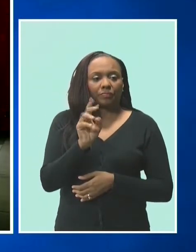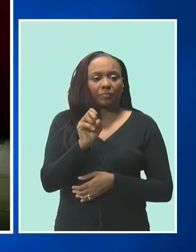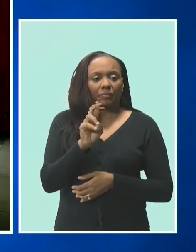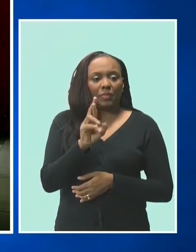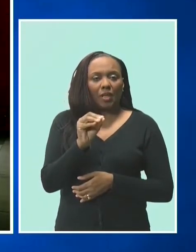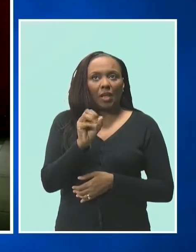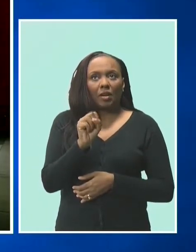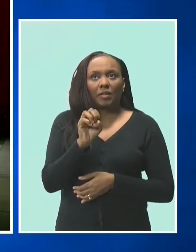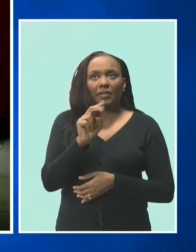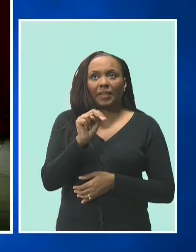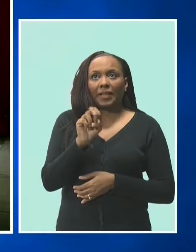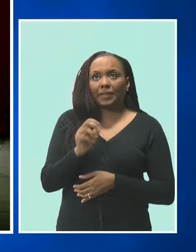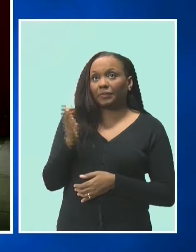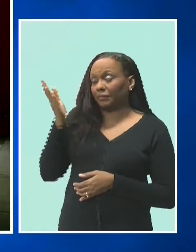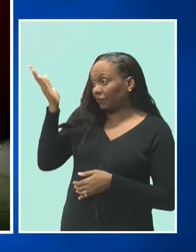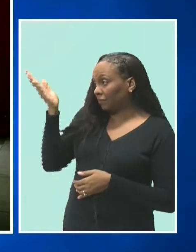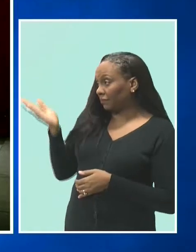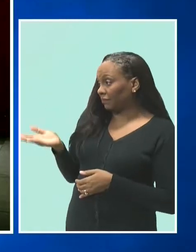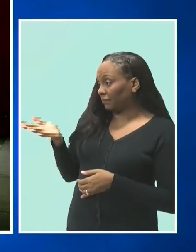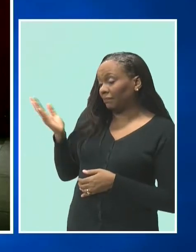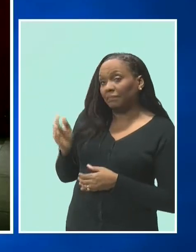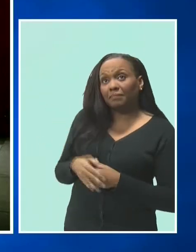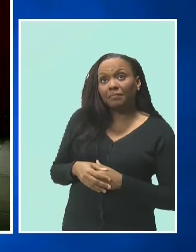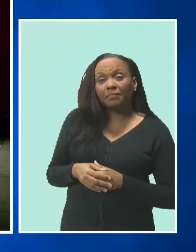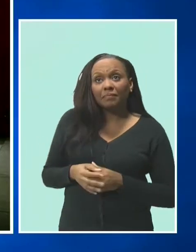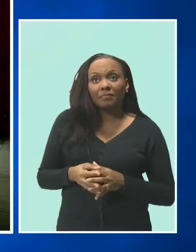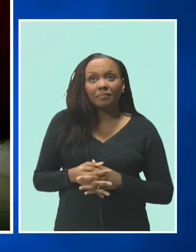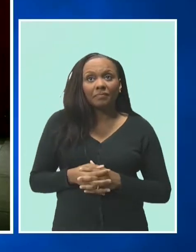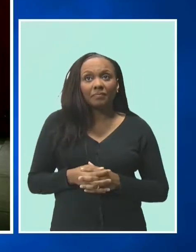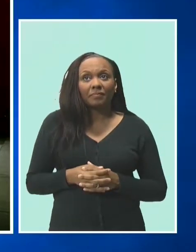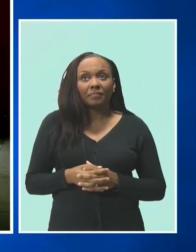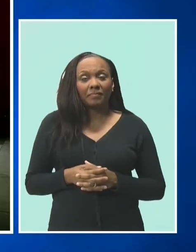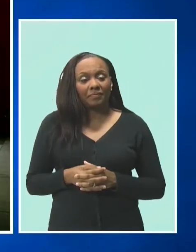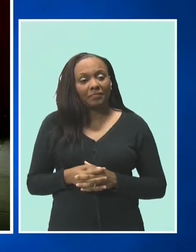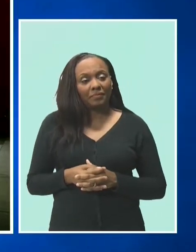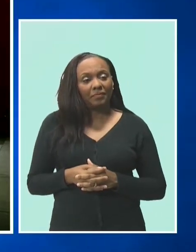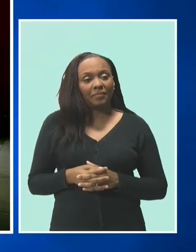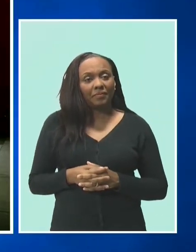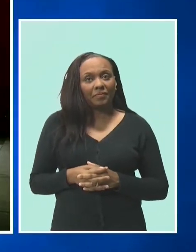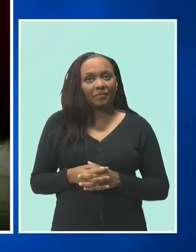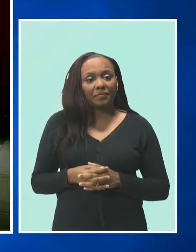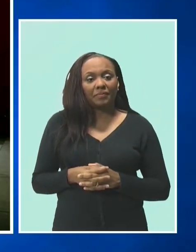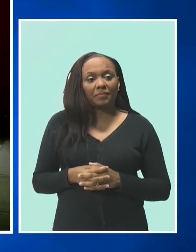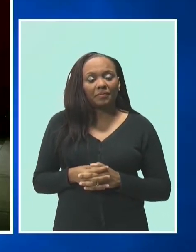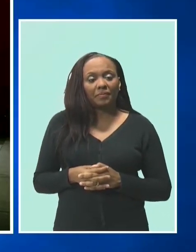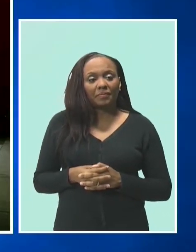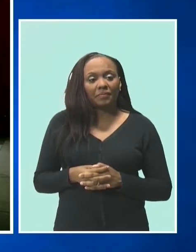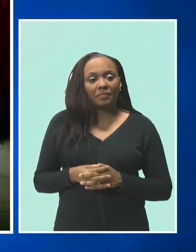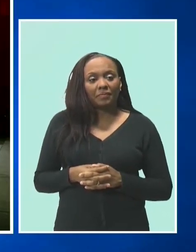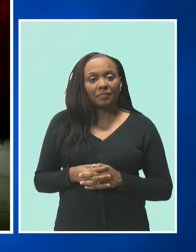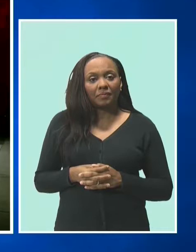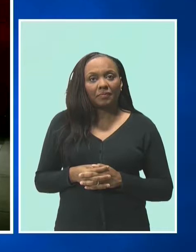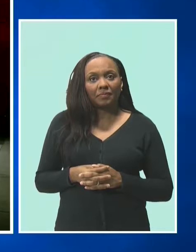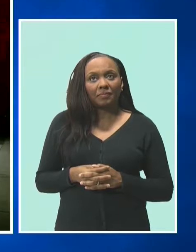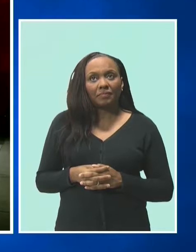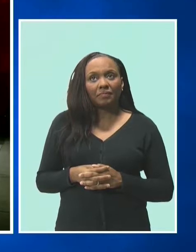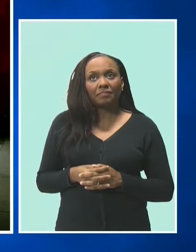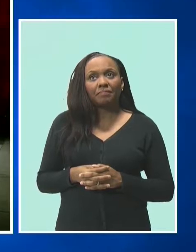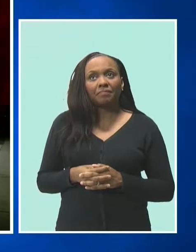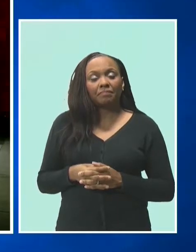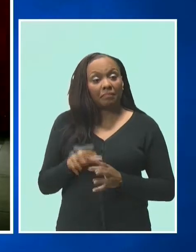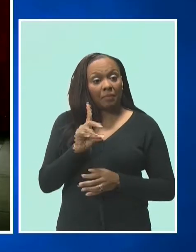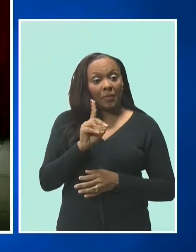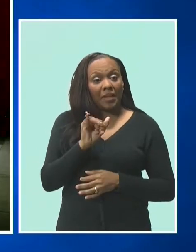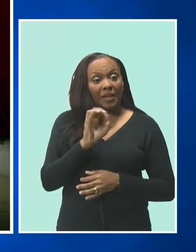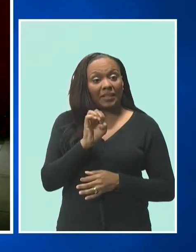been adjusted from $3.57 per liter to $3.09 per liter. That's 48 cents less. The price of